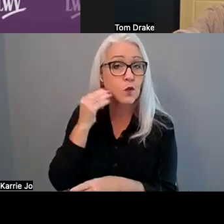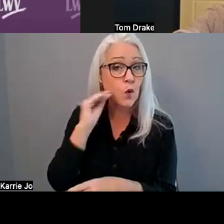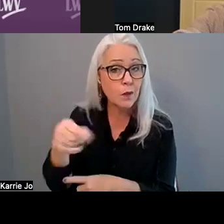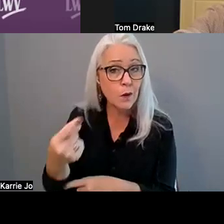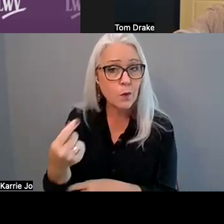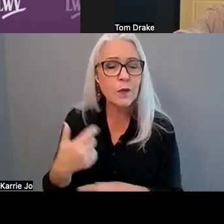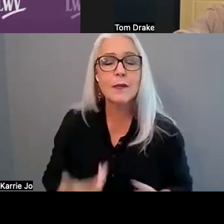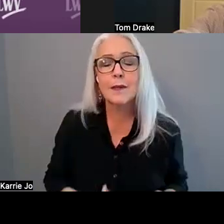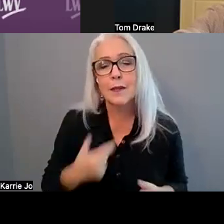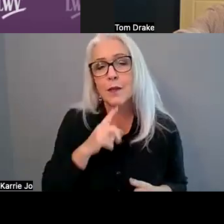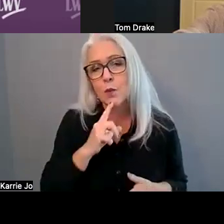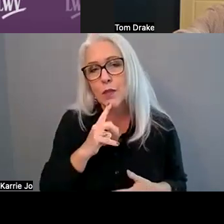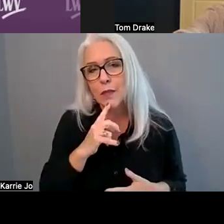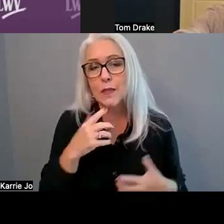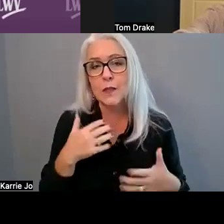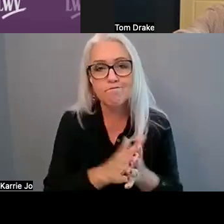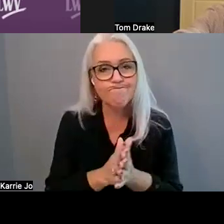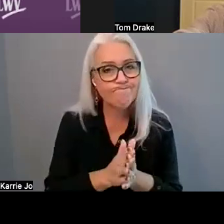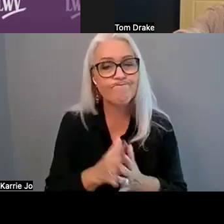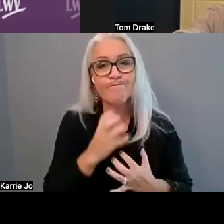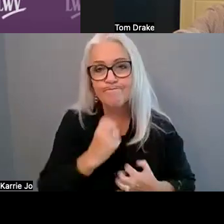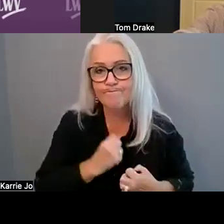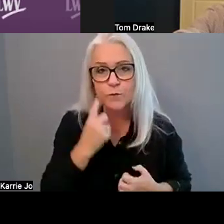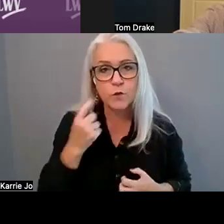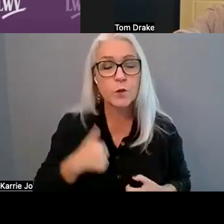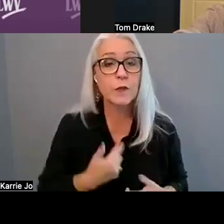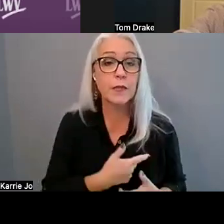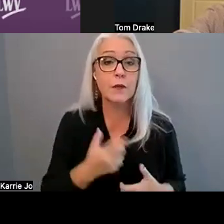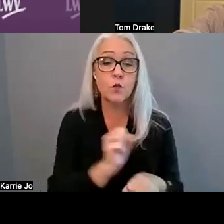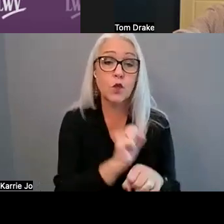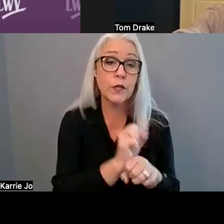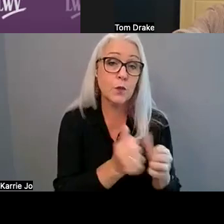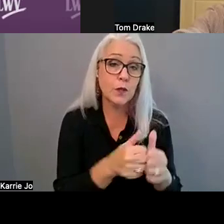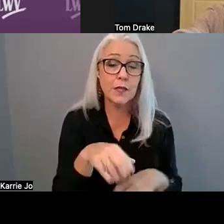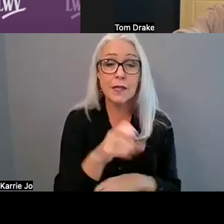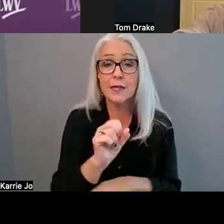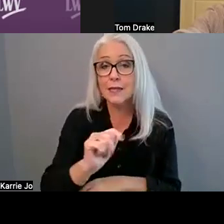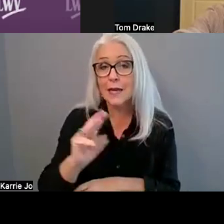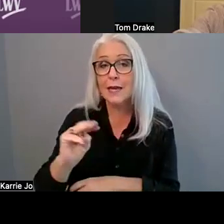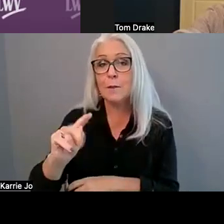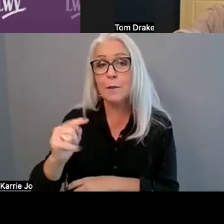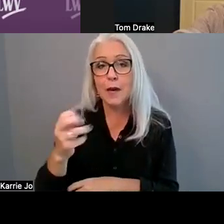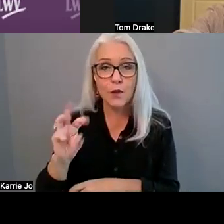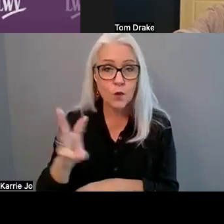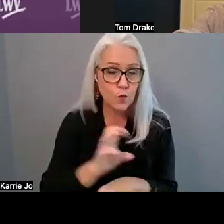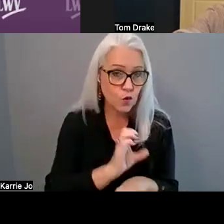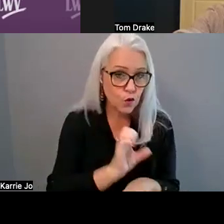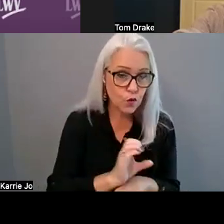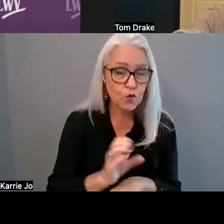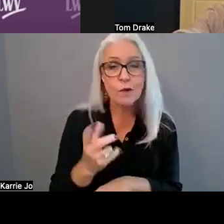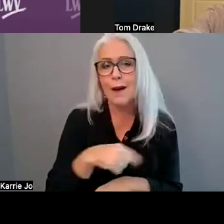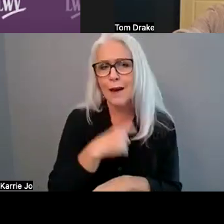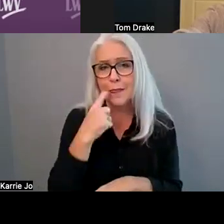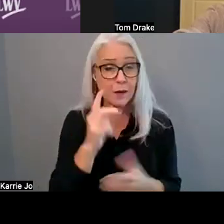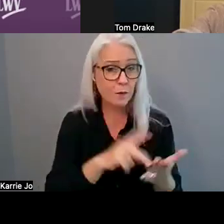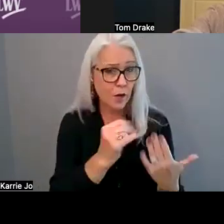that's very passionate to me. I've been working behind the scenes with members of the St. Matthew's Church, on a project that's hopefully going to happen at the St.